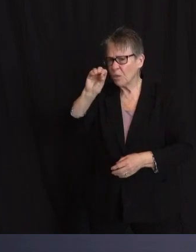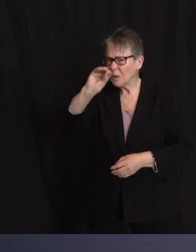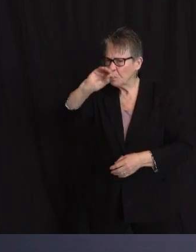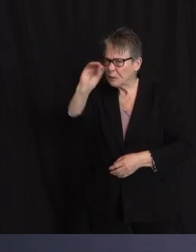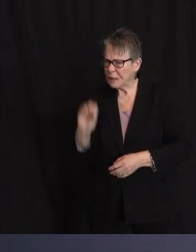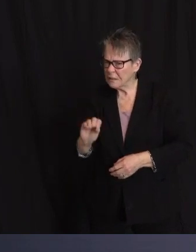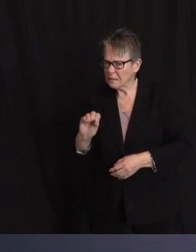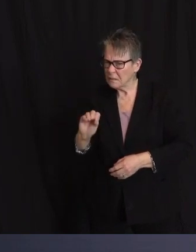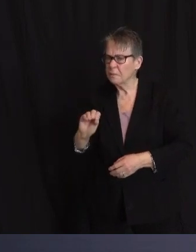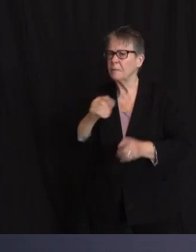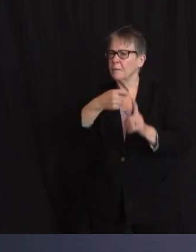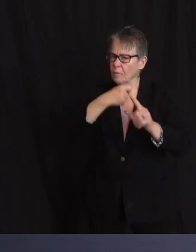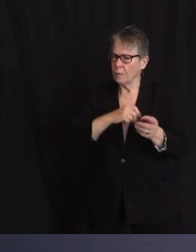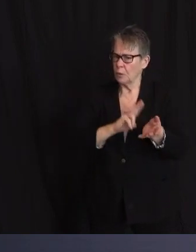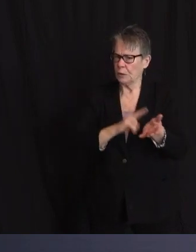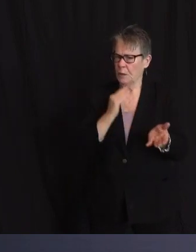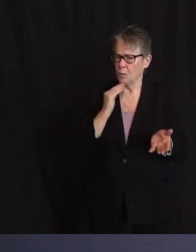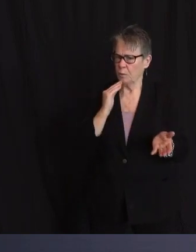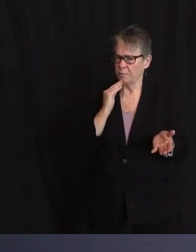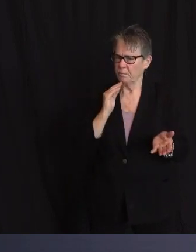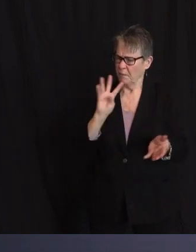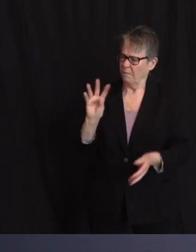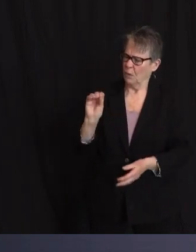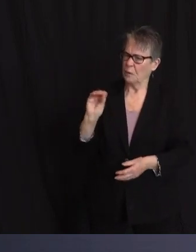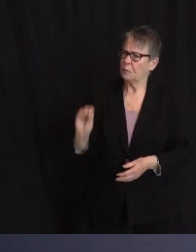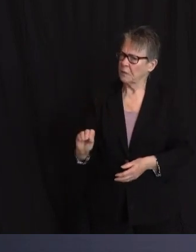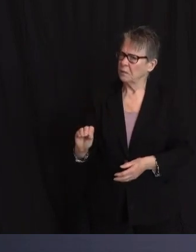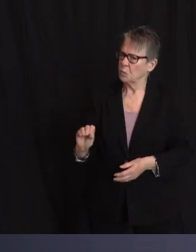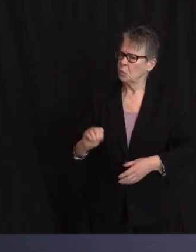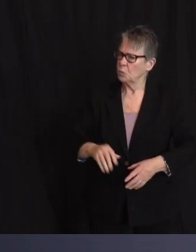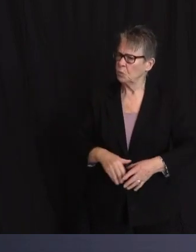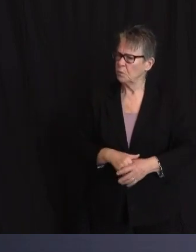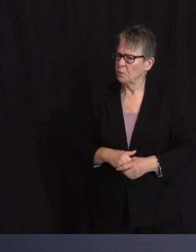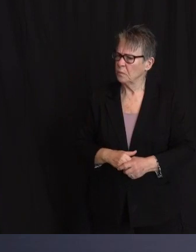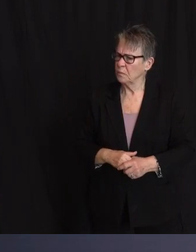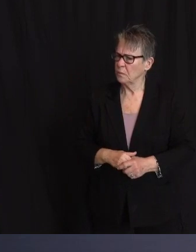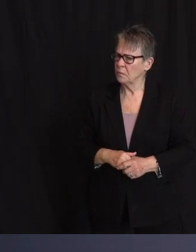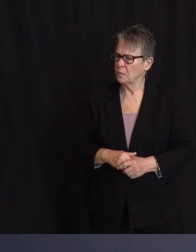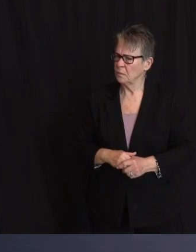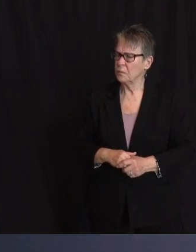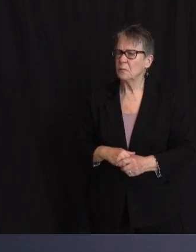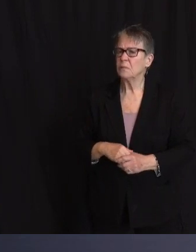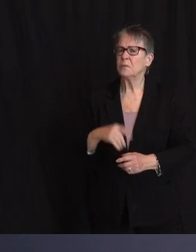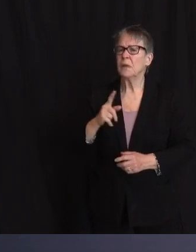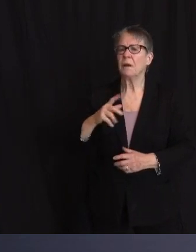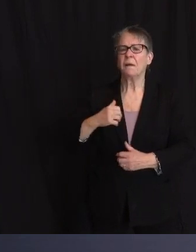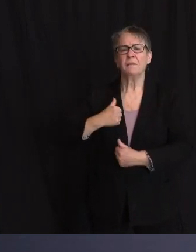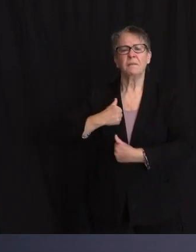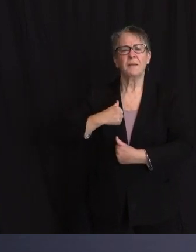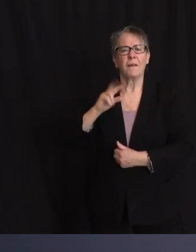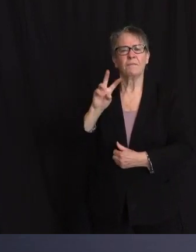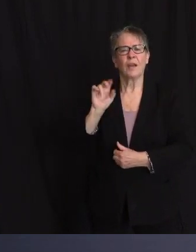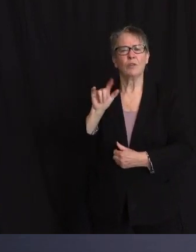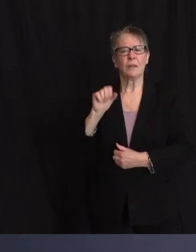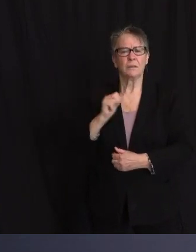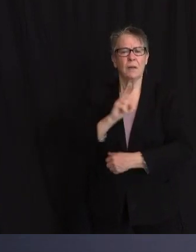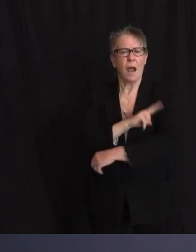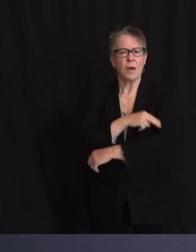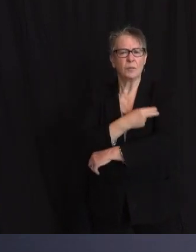call yesterday with the VA, they are sending individuals in to help both at the